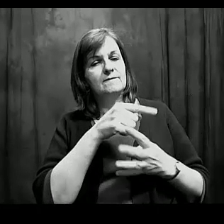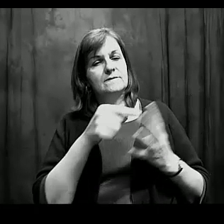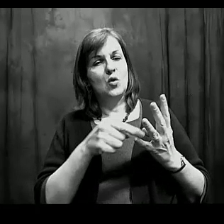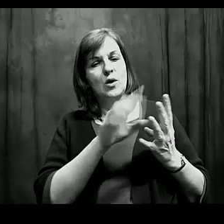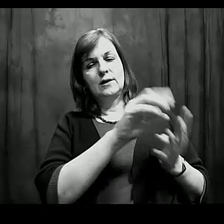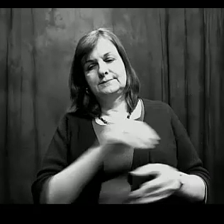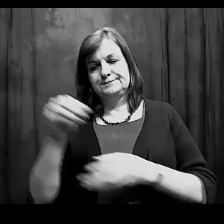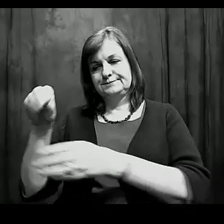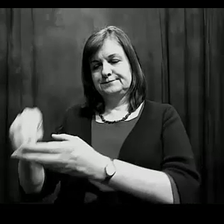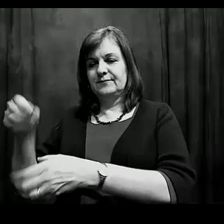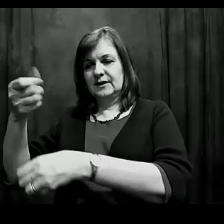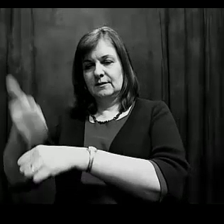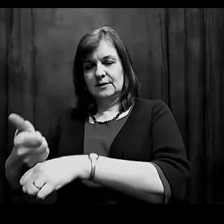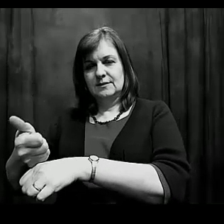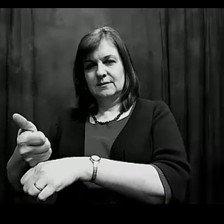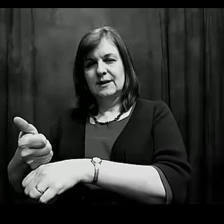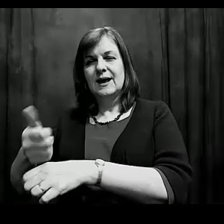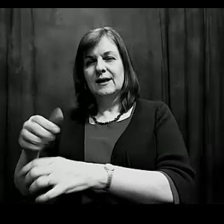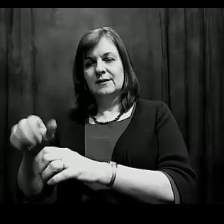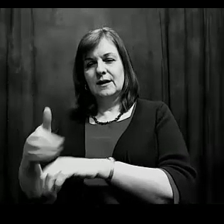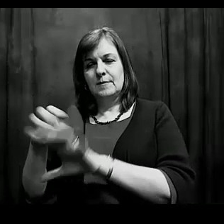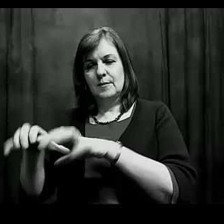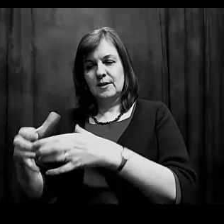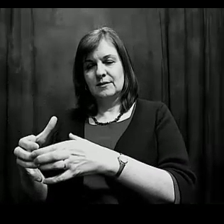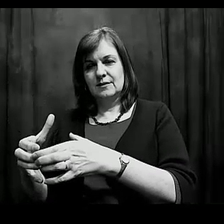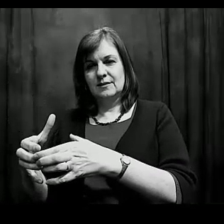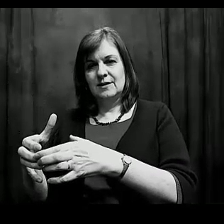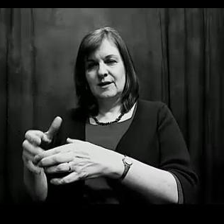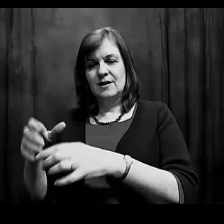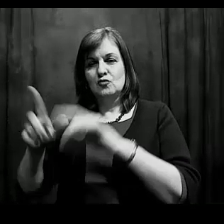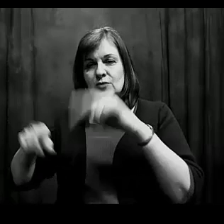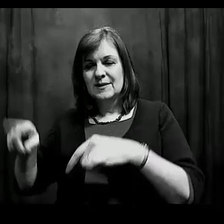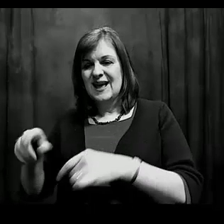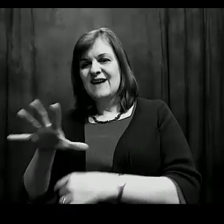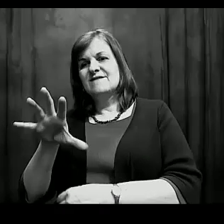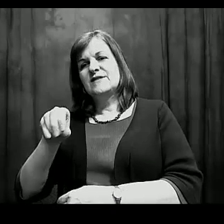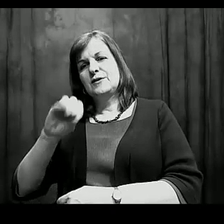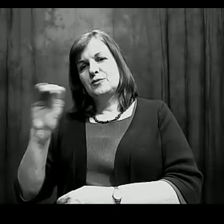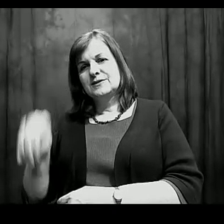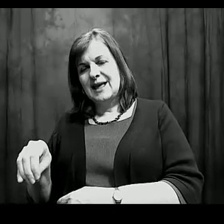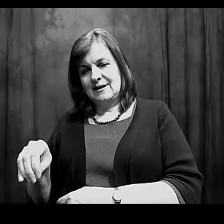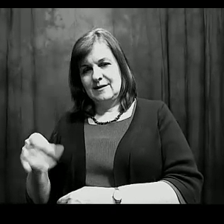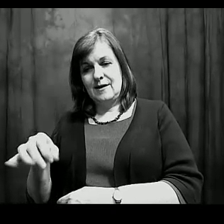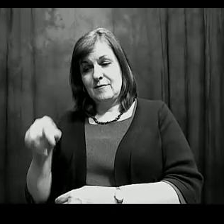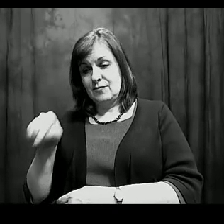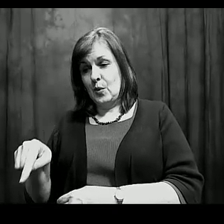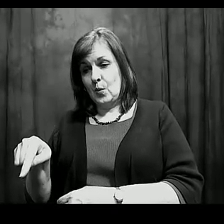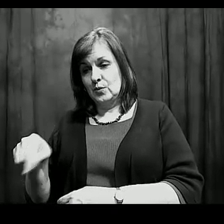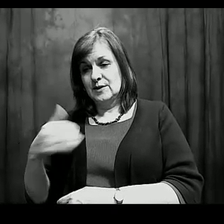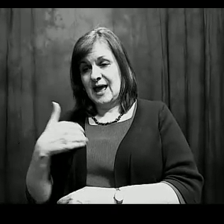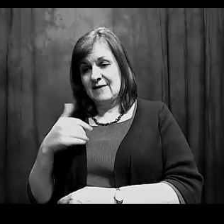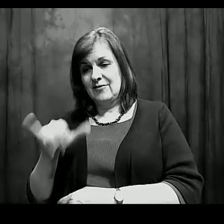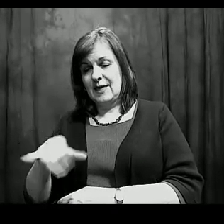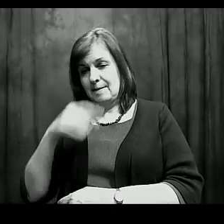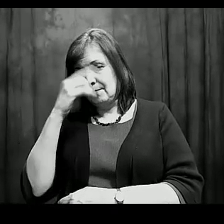start a new population, and by random chance, 50% of them now have that rare allele.